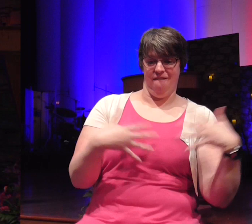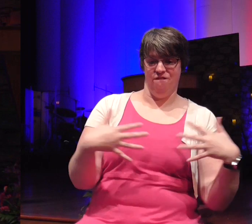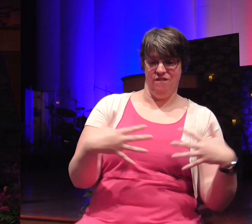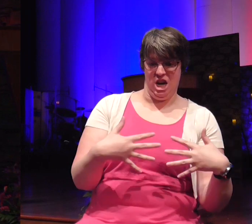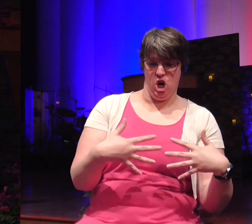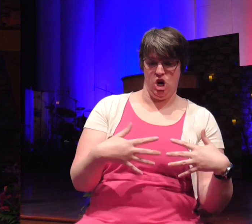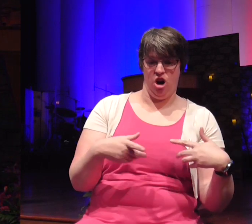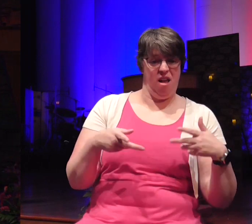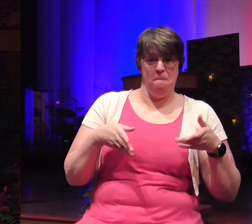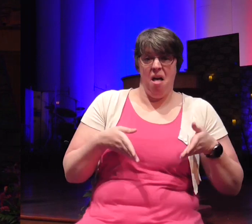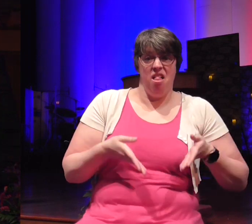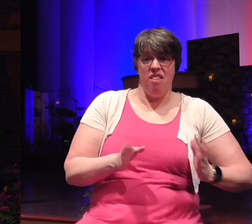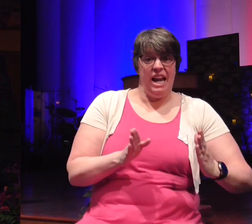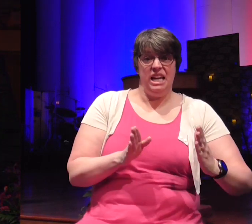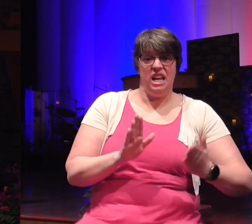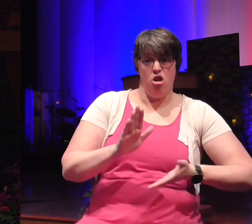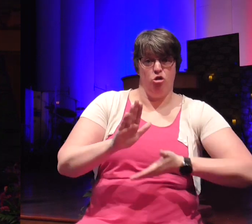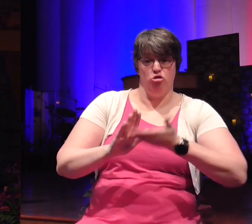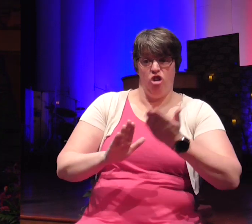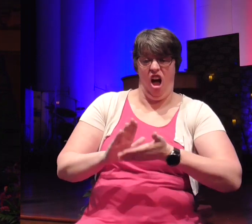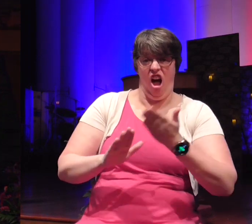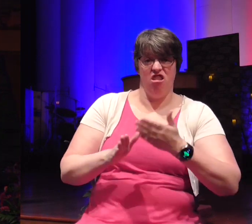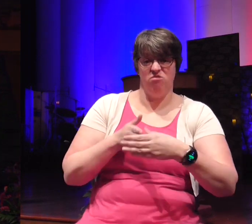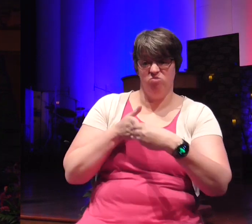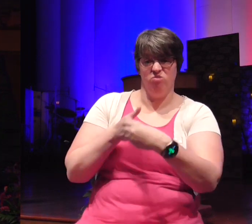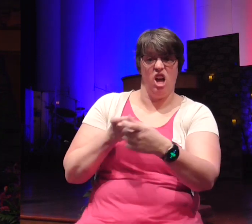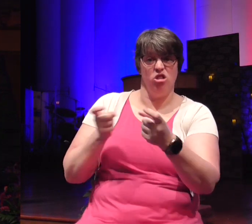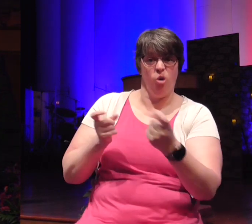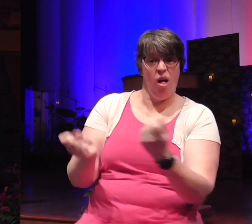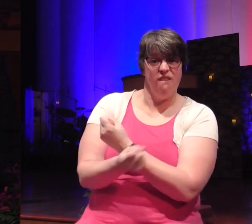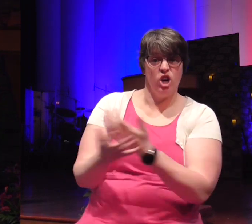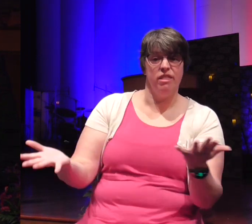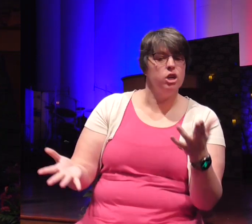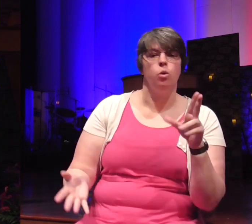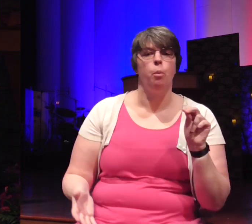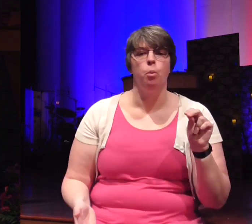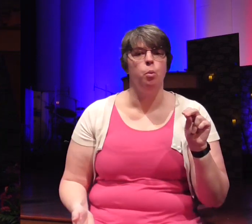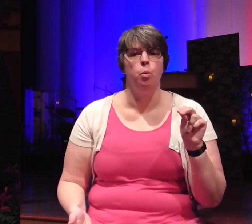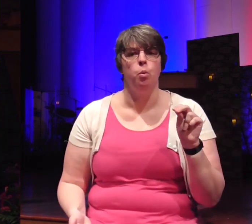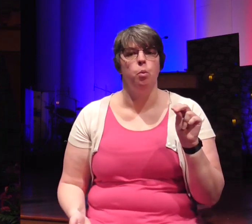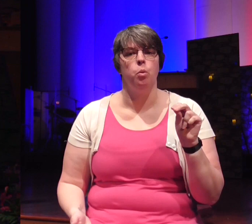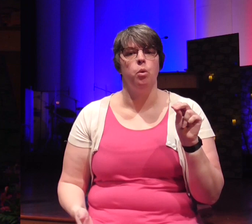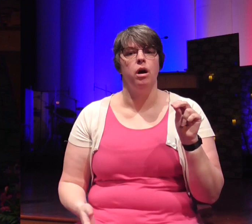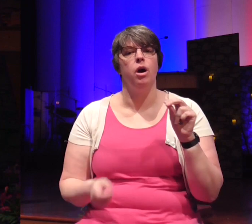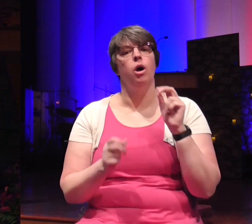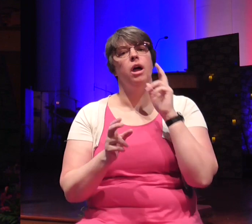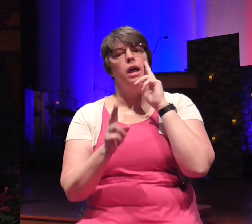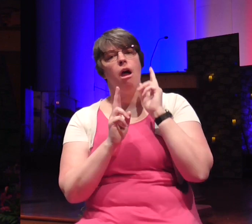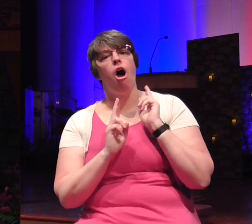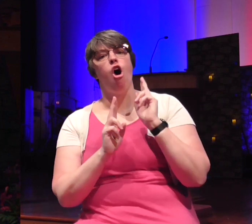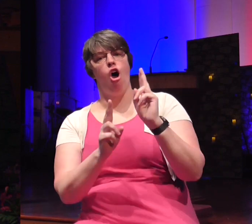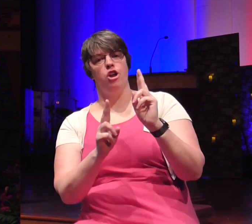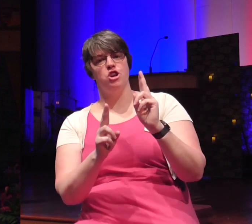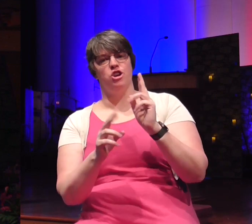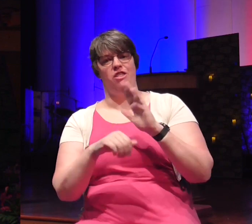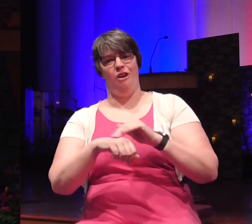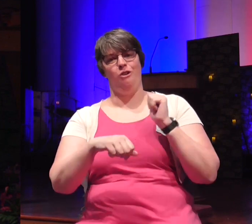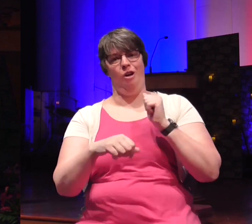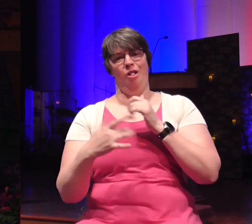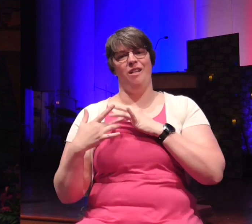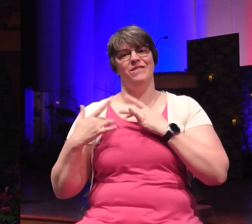run the show. And honoring the call of the heart in his life.